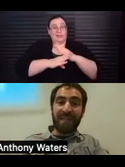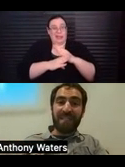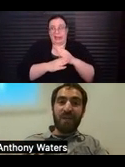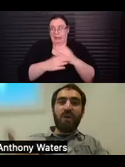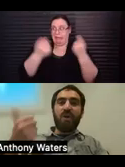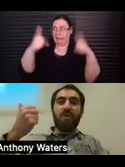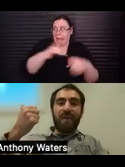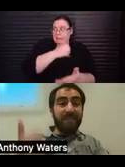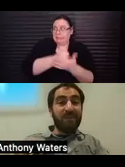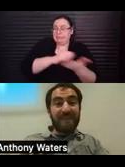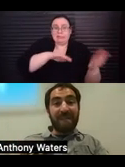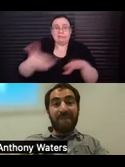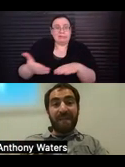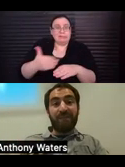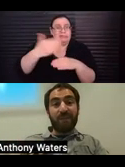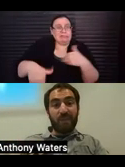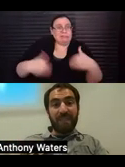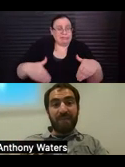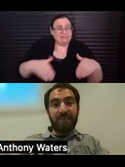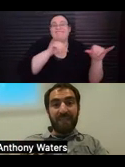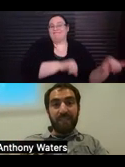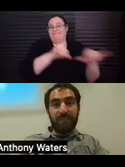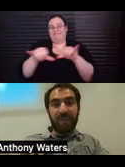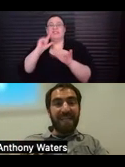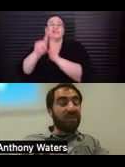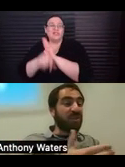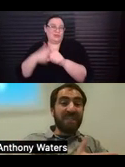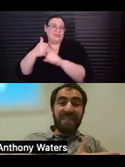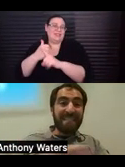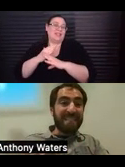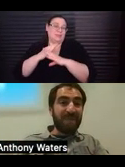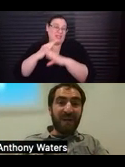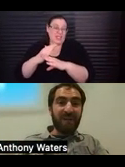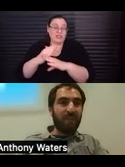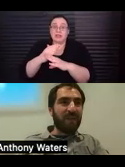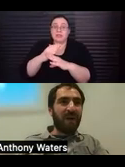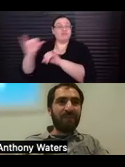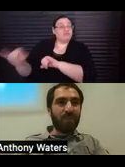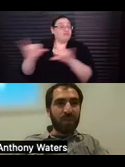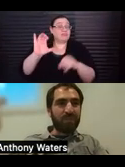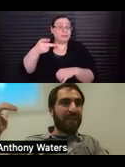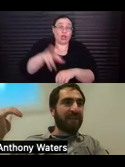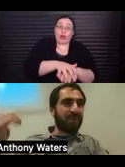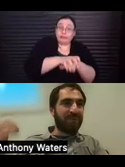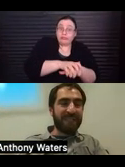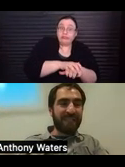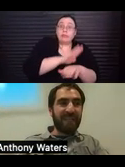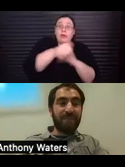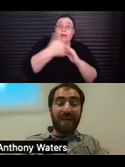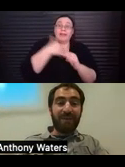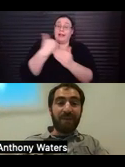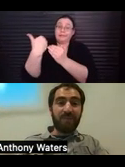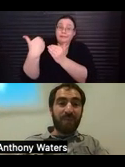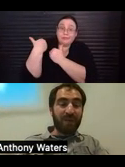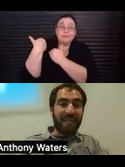cardiac events, we need to do the same thing for suicide prevention. And so just like CPR, that we all have a role to play in preventing